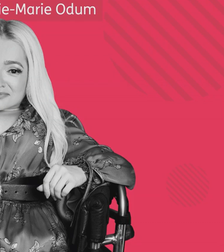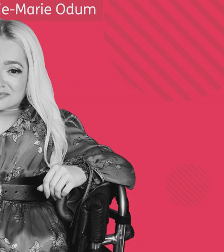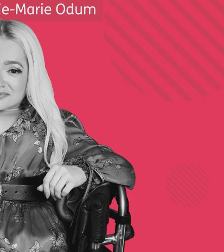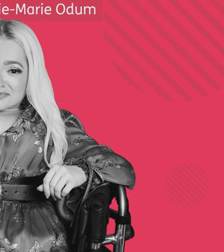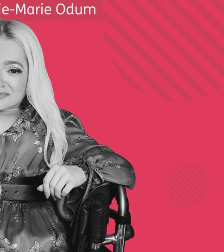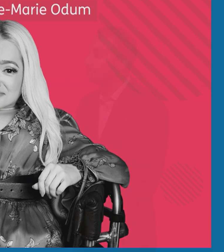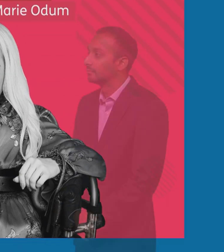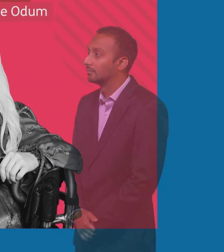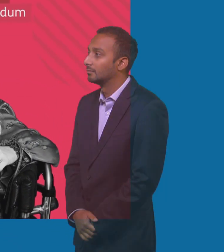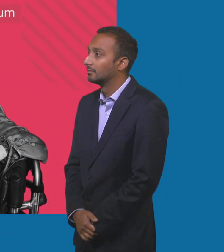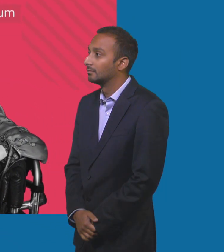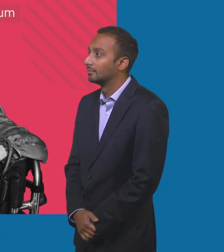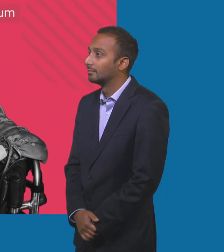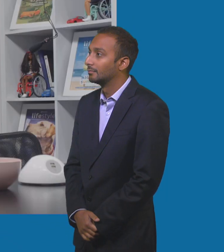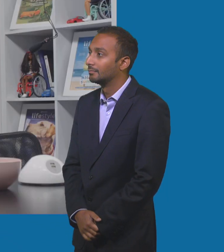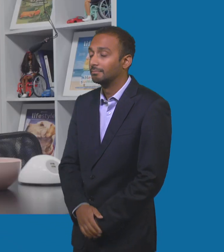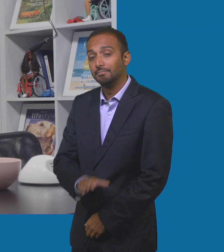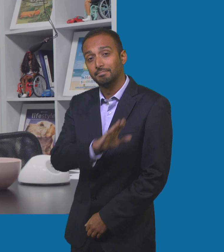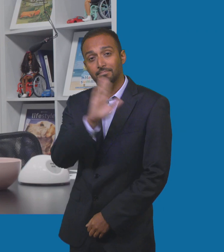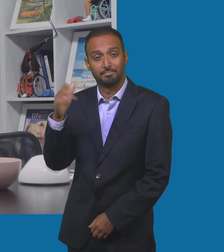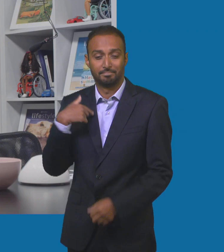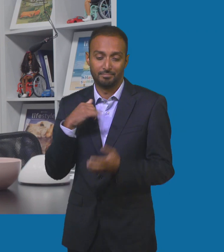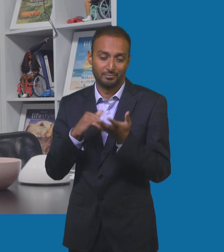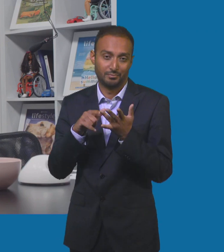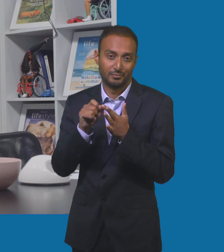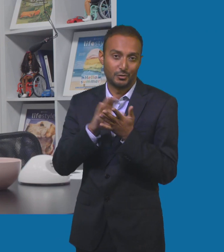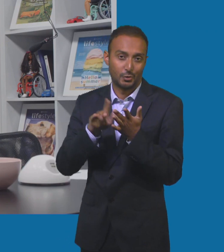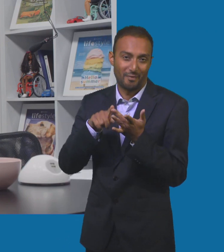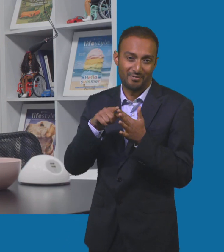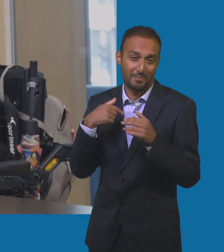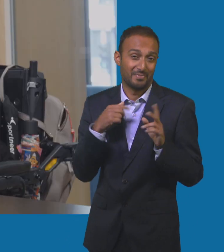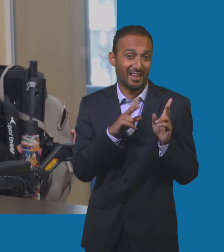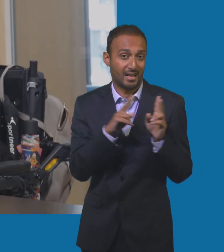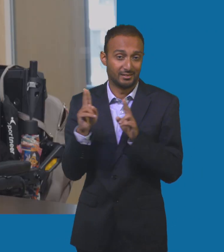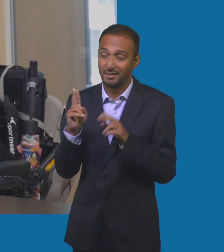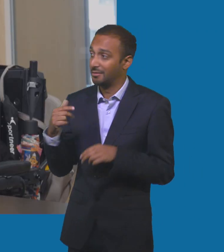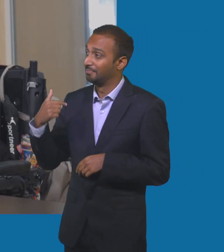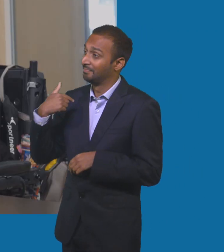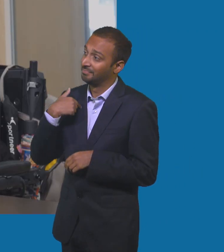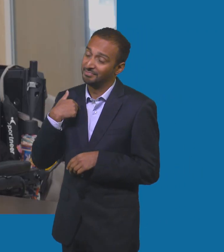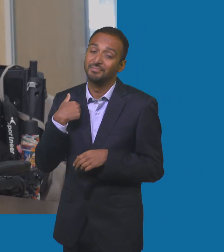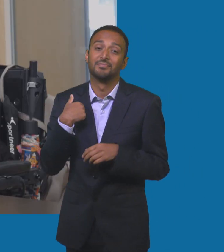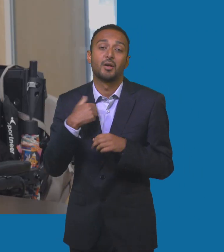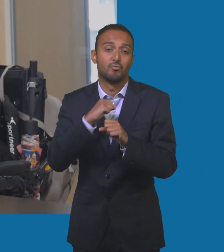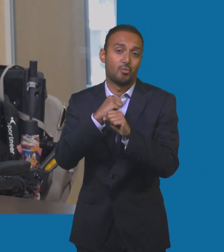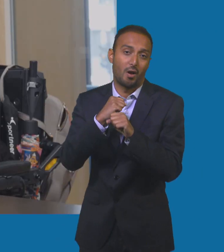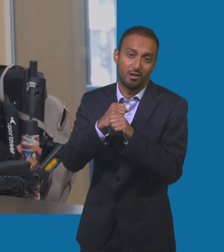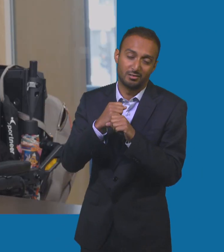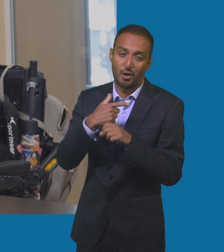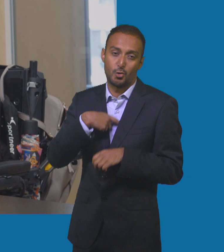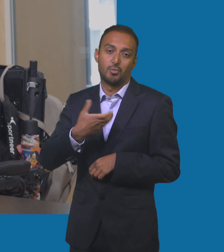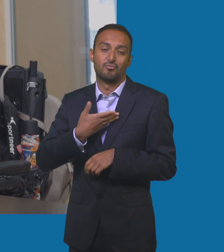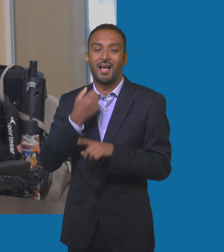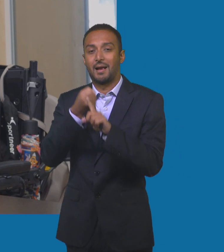Hi, I'm Sophie Marie Odom, Lifestyle Magazine's editor. And I'm Samantha Wren, broadcaster and disability rights campaigner. Today we are